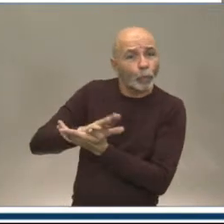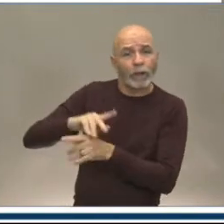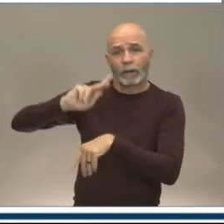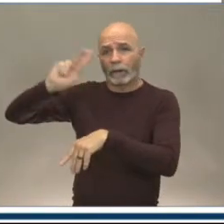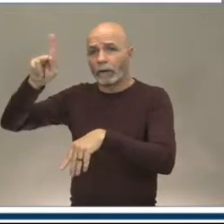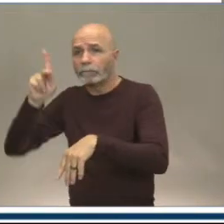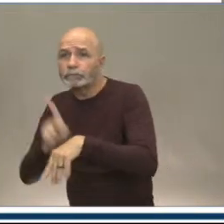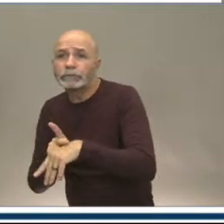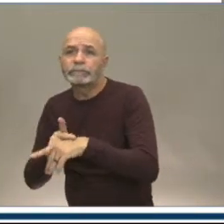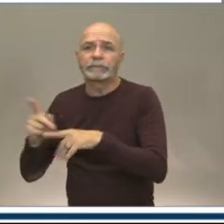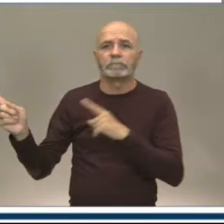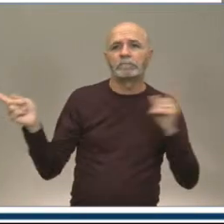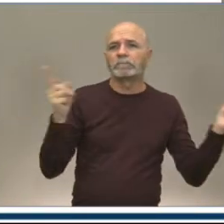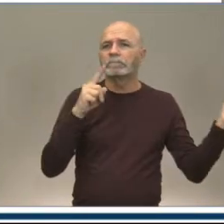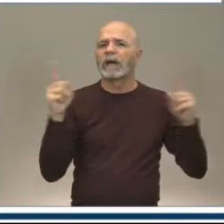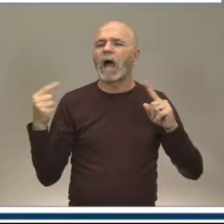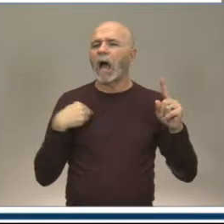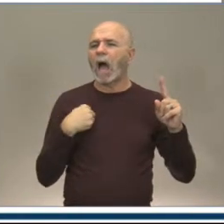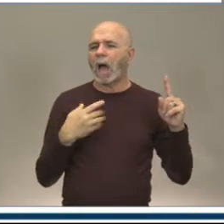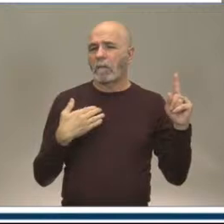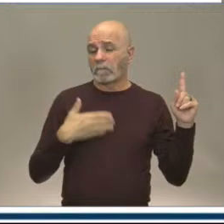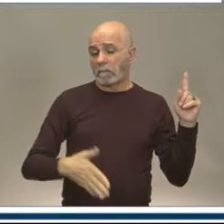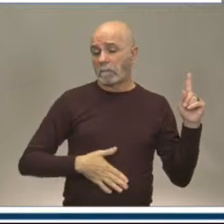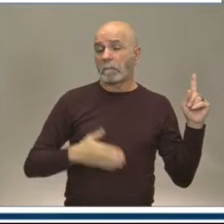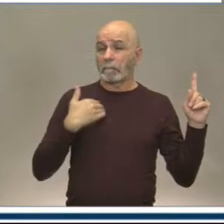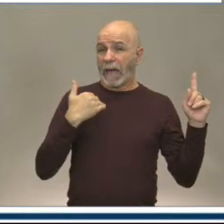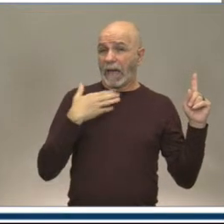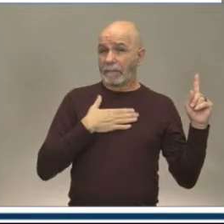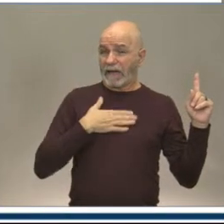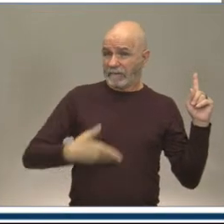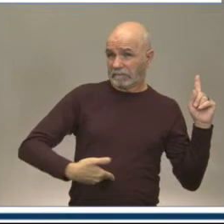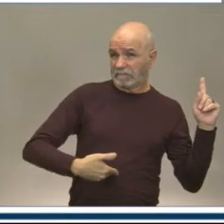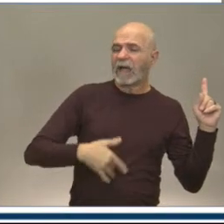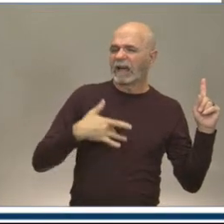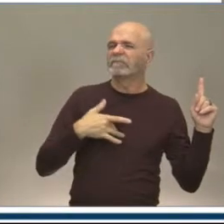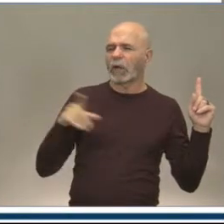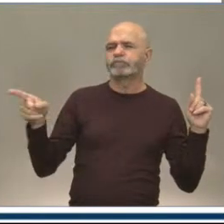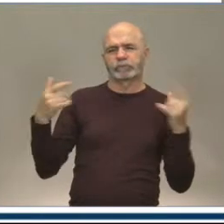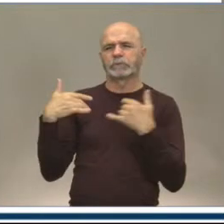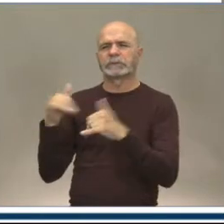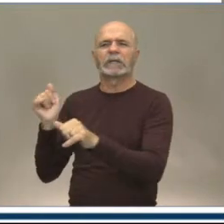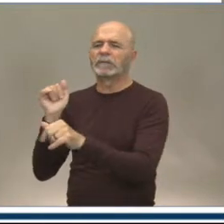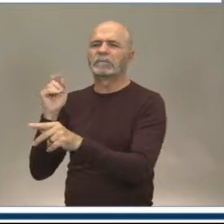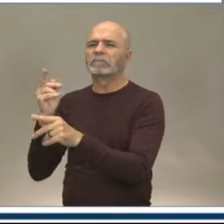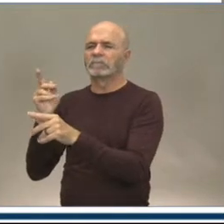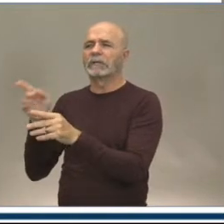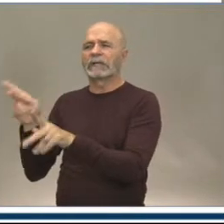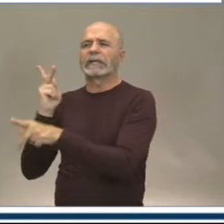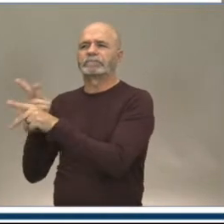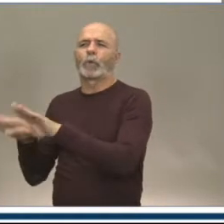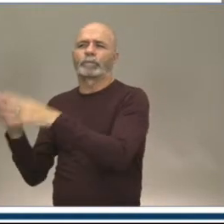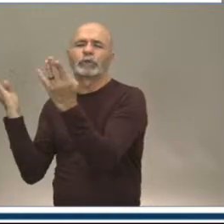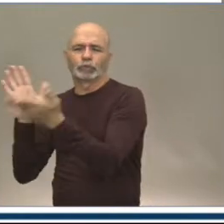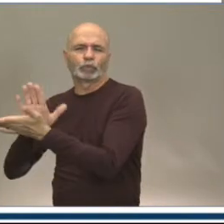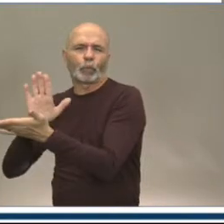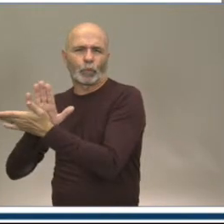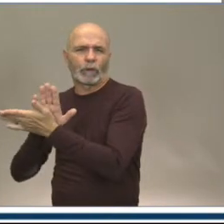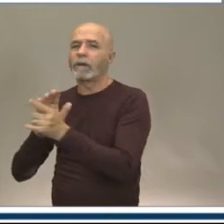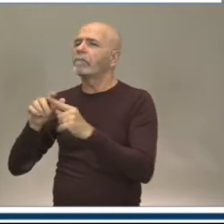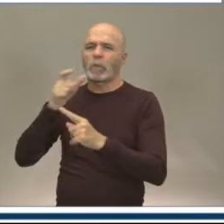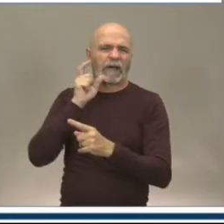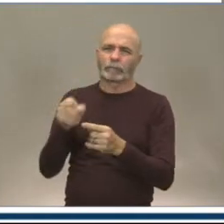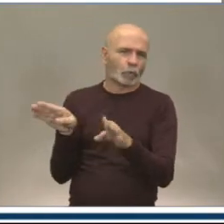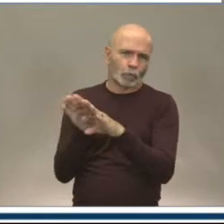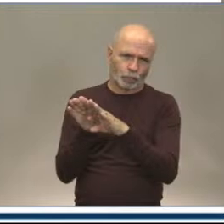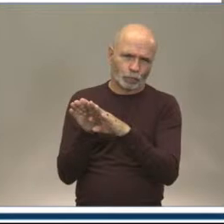we feel that school remains safe. There hasn't been a need to close that school down. What they're seeing is a